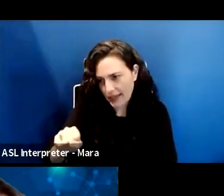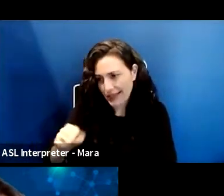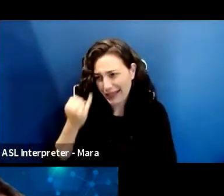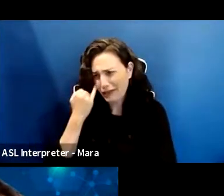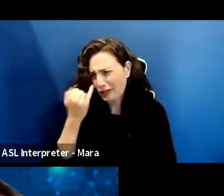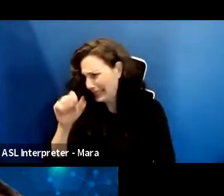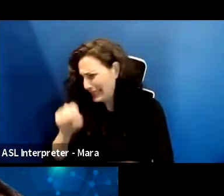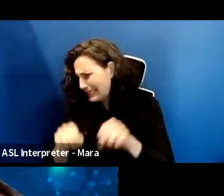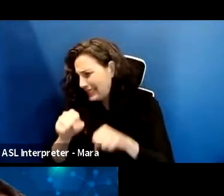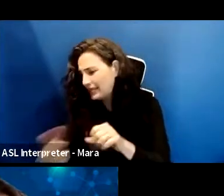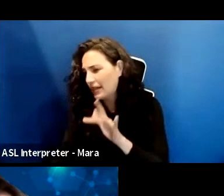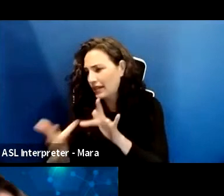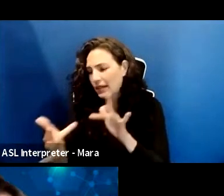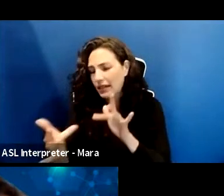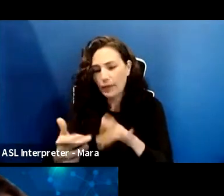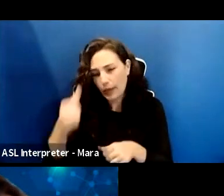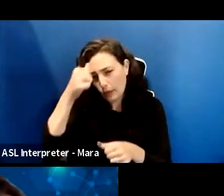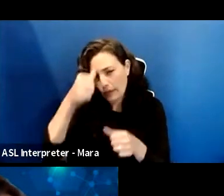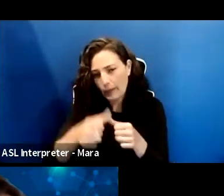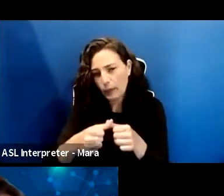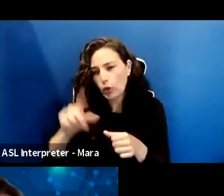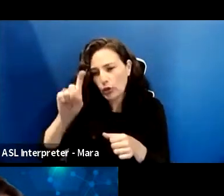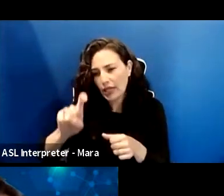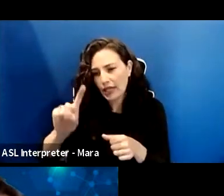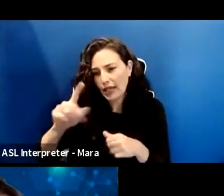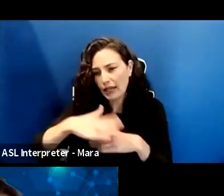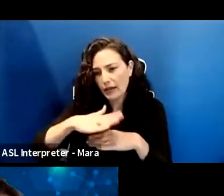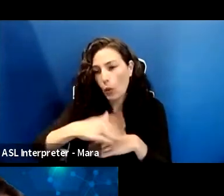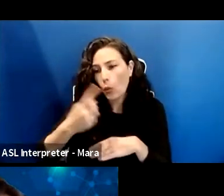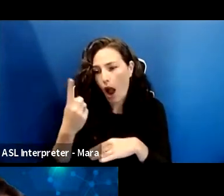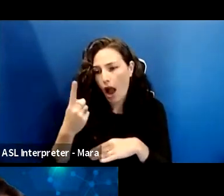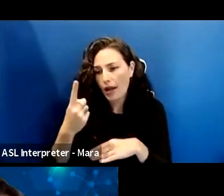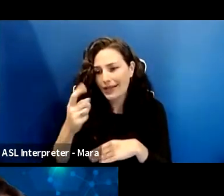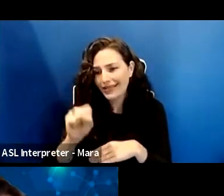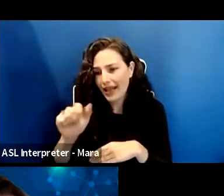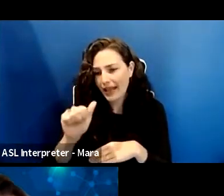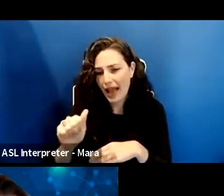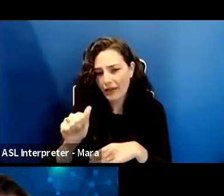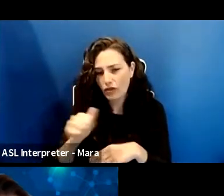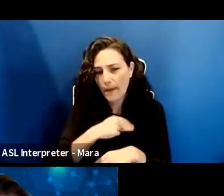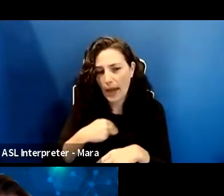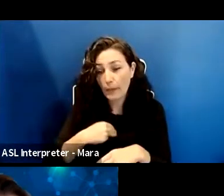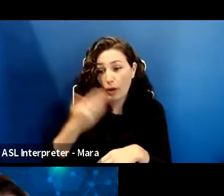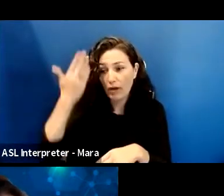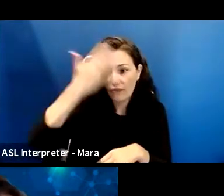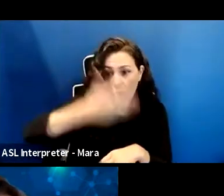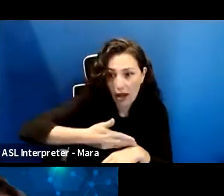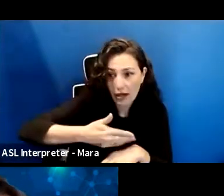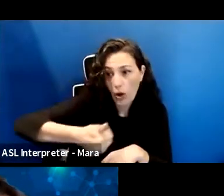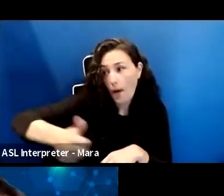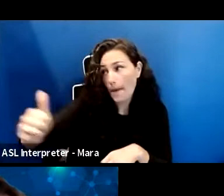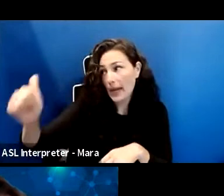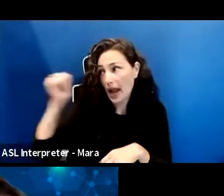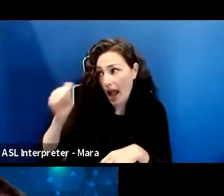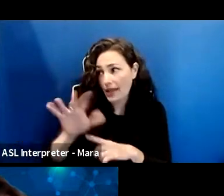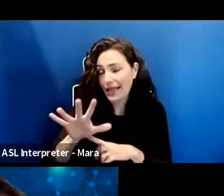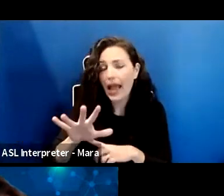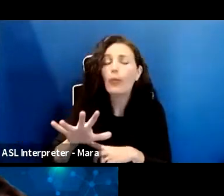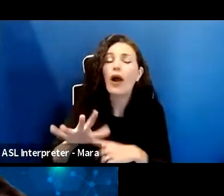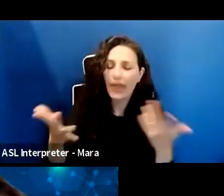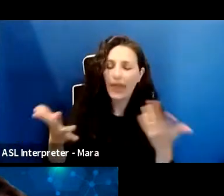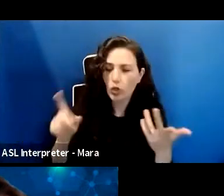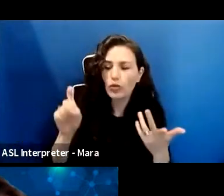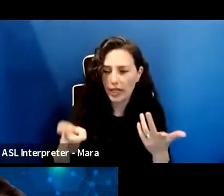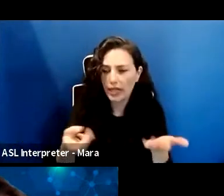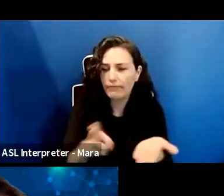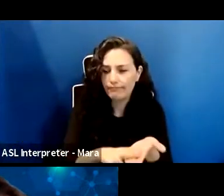have a SAG-AFTRA member in front of the camera or behind a microphone, then a SAG-AFTRA agreement is appropriate. But as you just saw, there are a ton